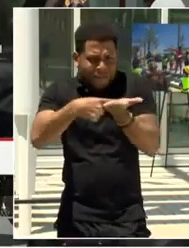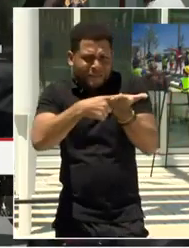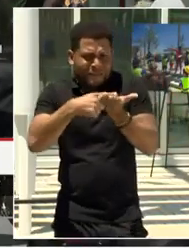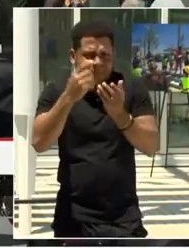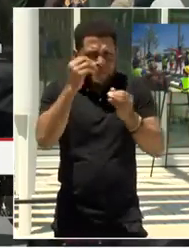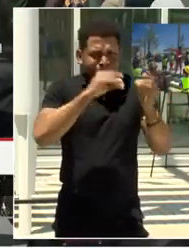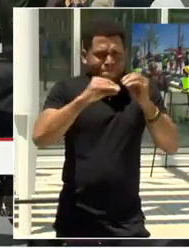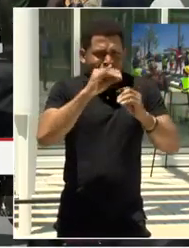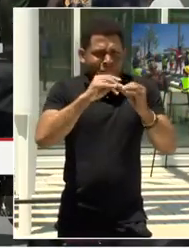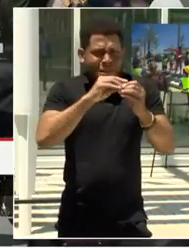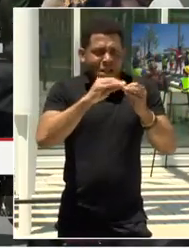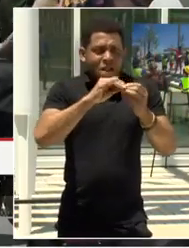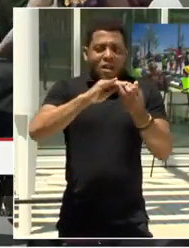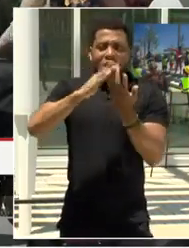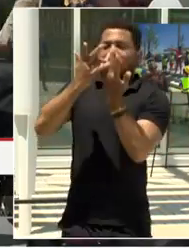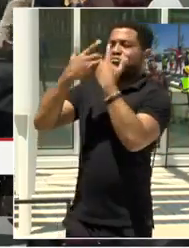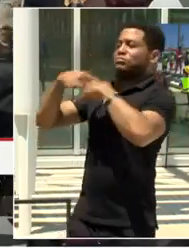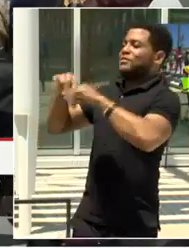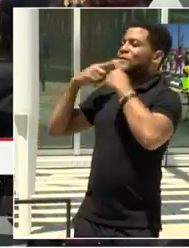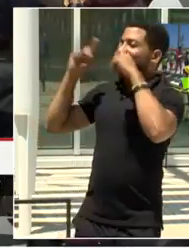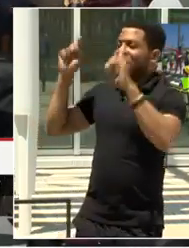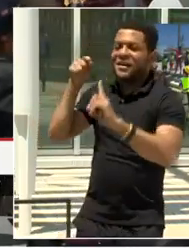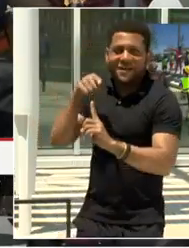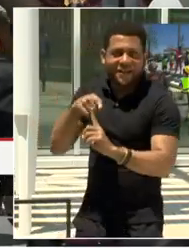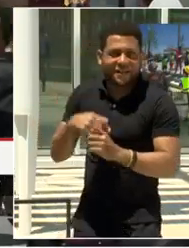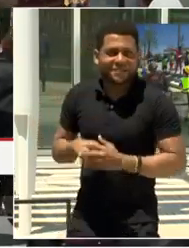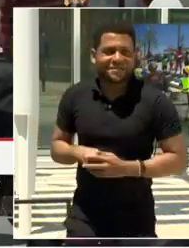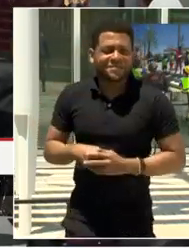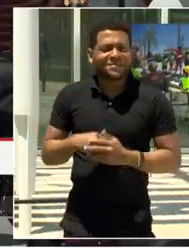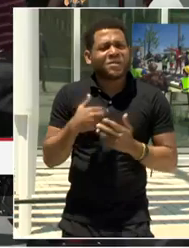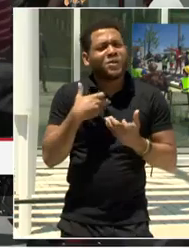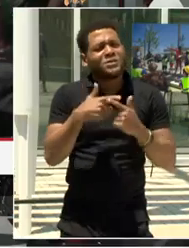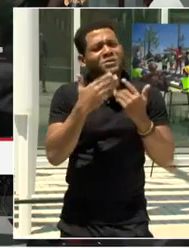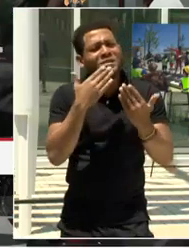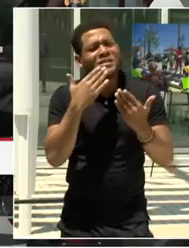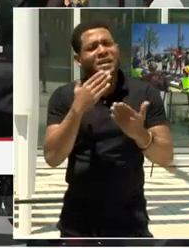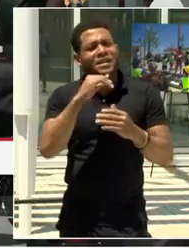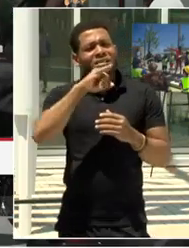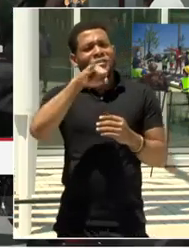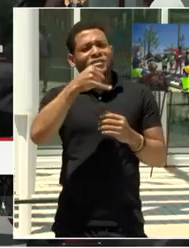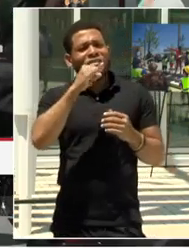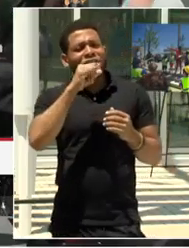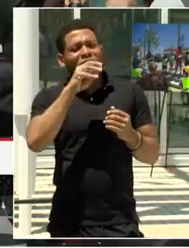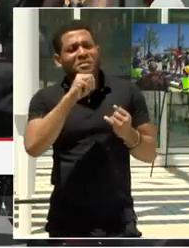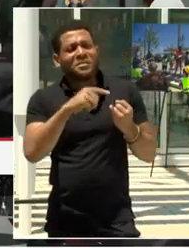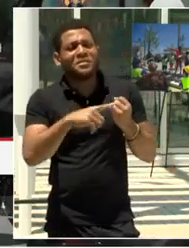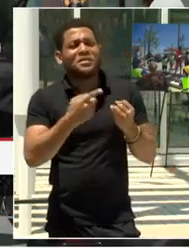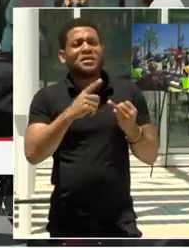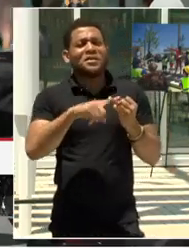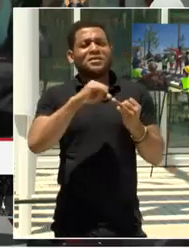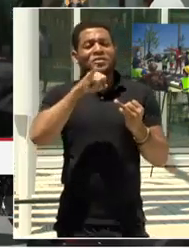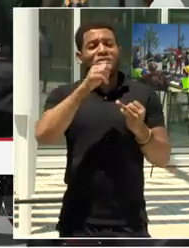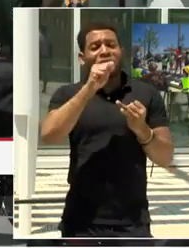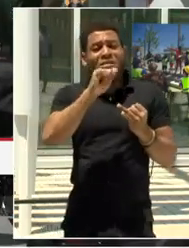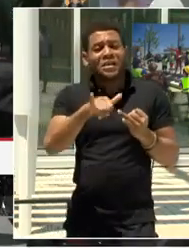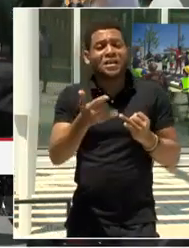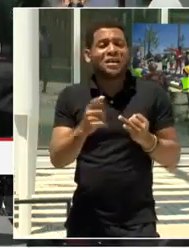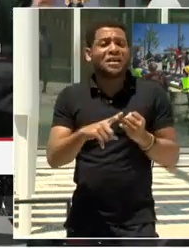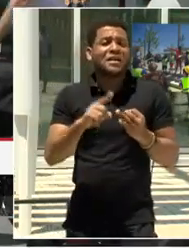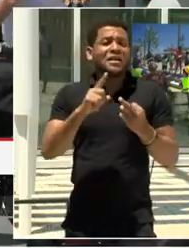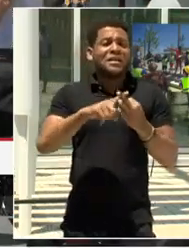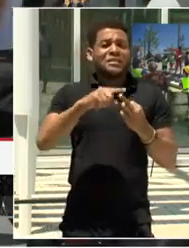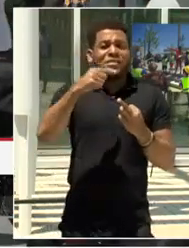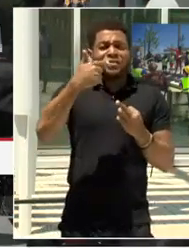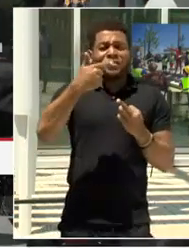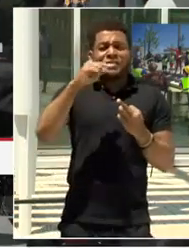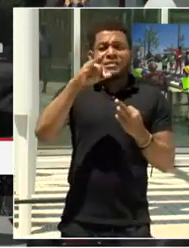Jen Castor, Jay Surabian, Nichols Malin, Jackie McDonald, and Gilles Stucker. I